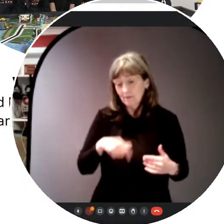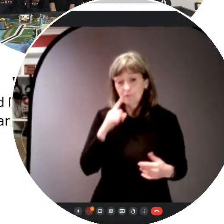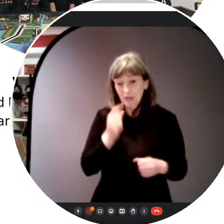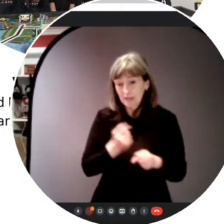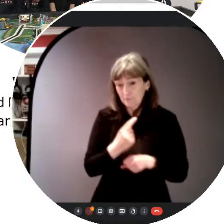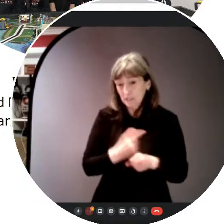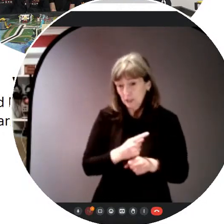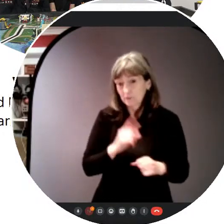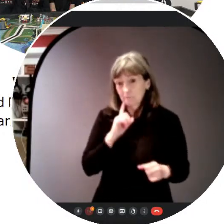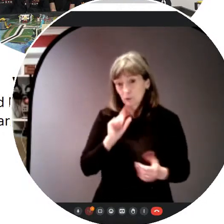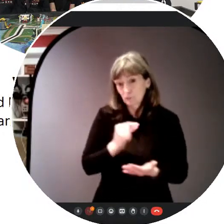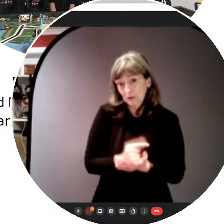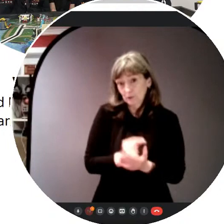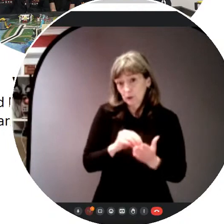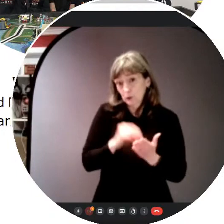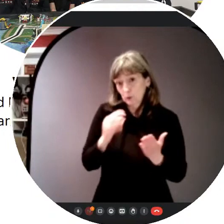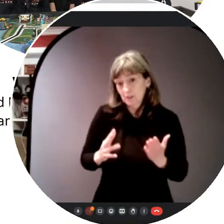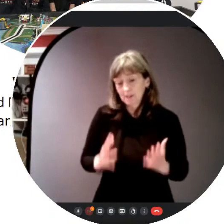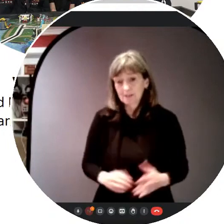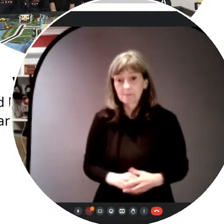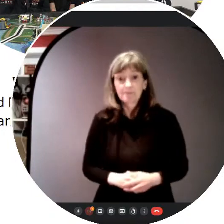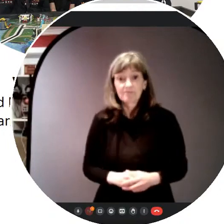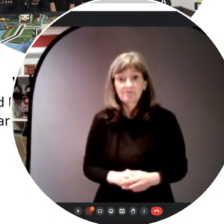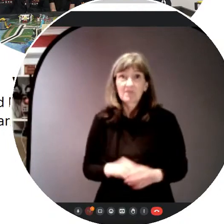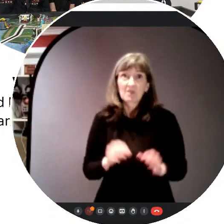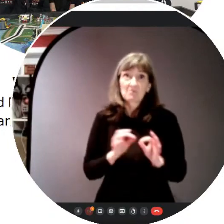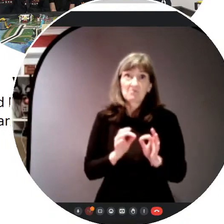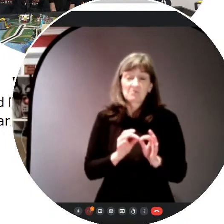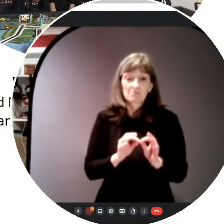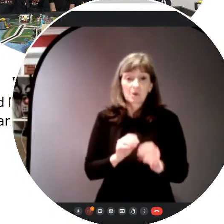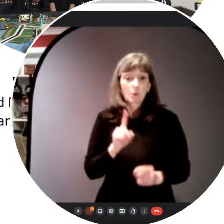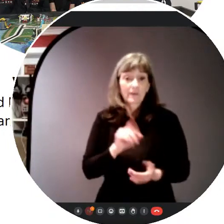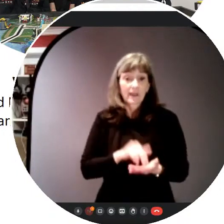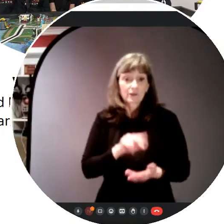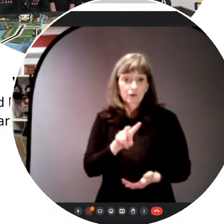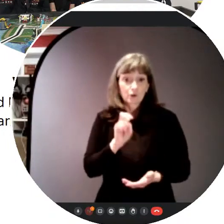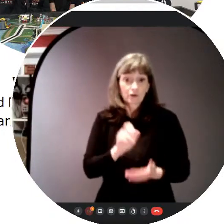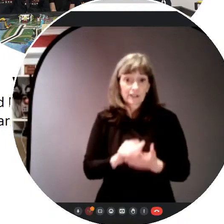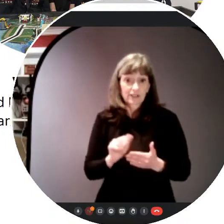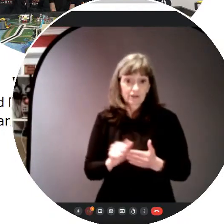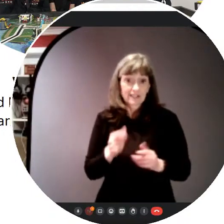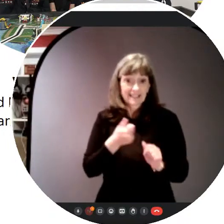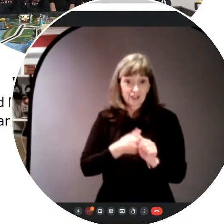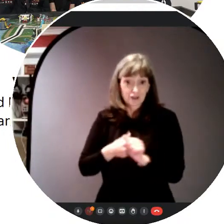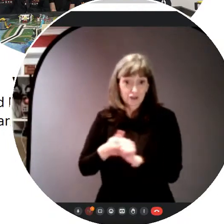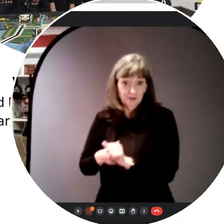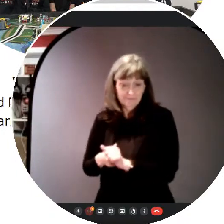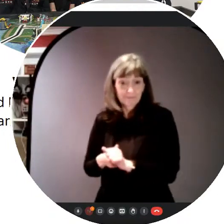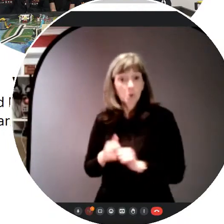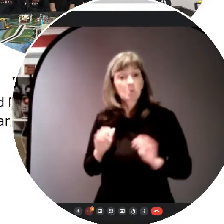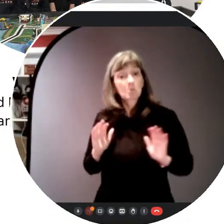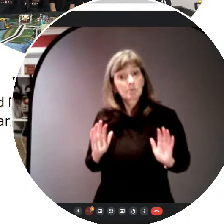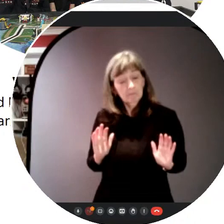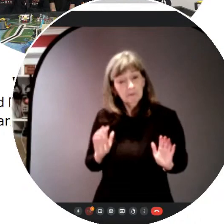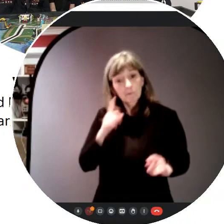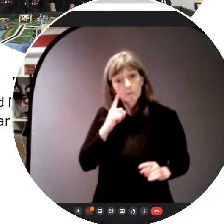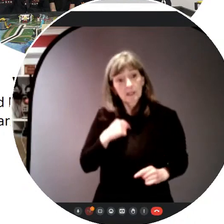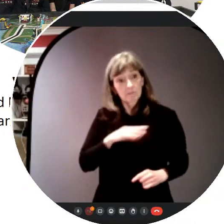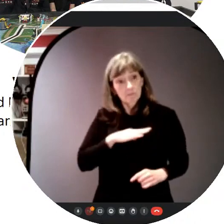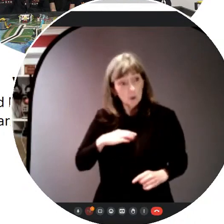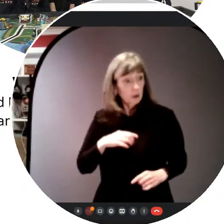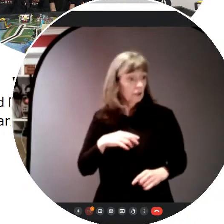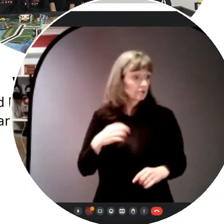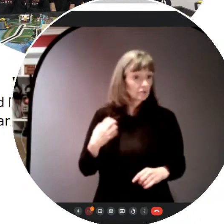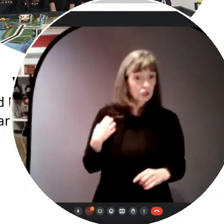our Education Foundation, valued at $1,200 each. With that, Chair and Board, that's